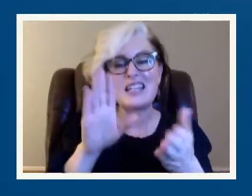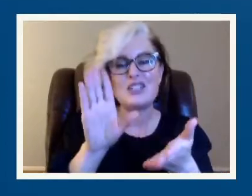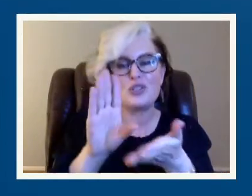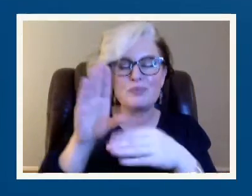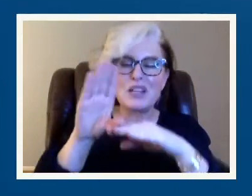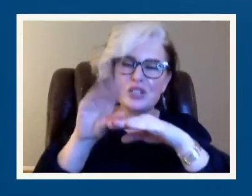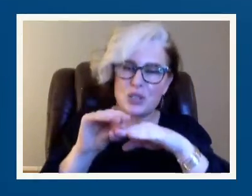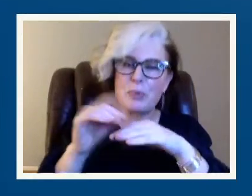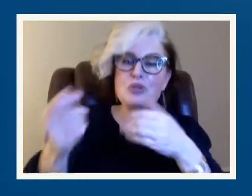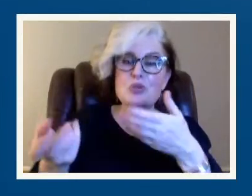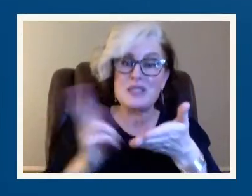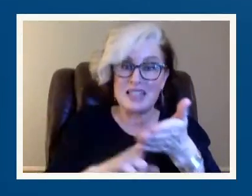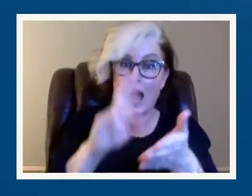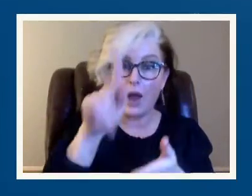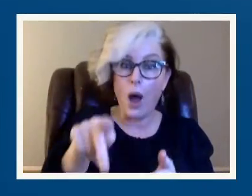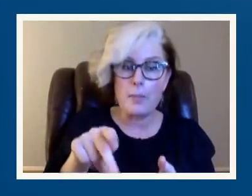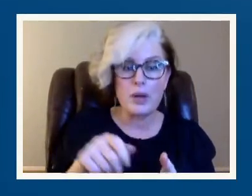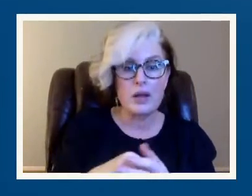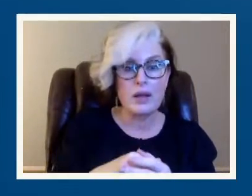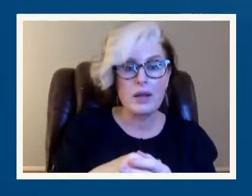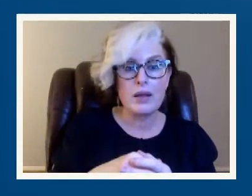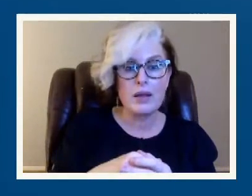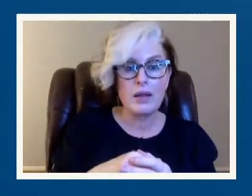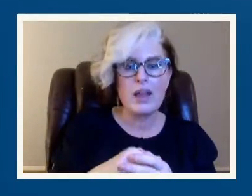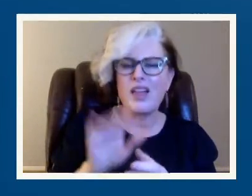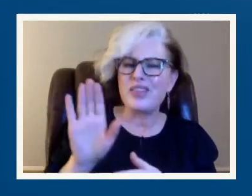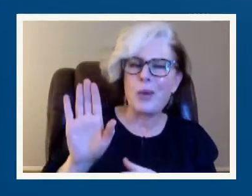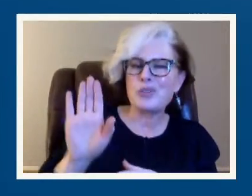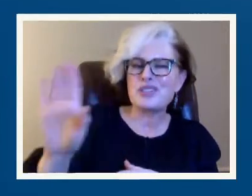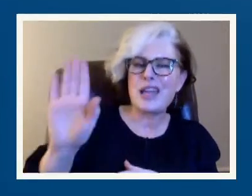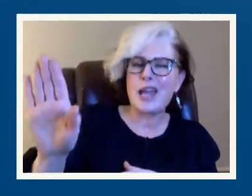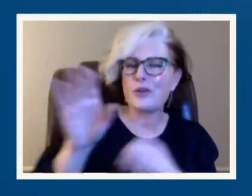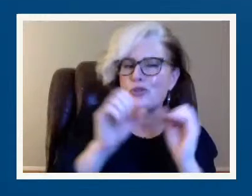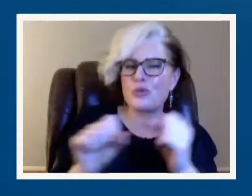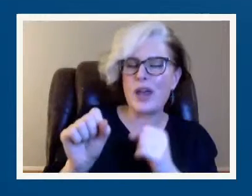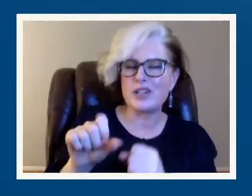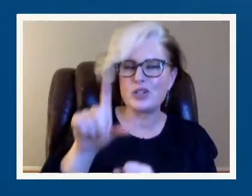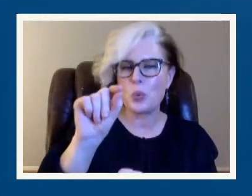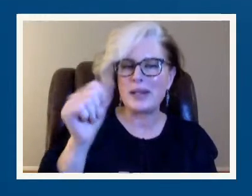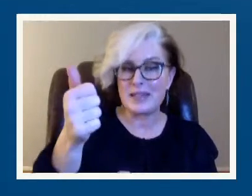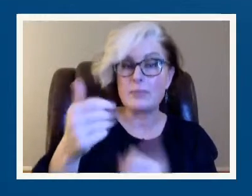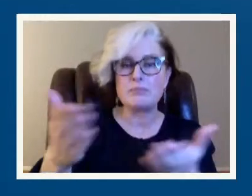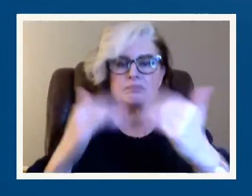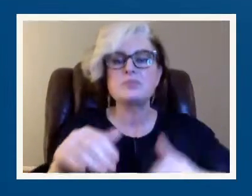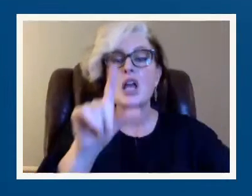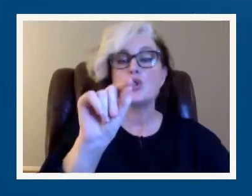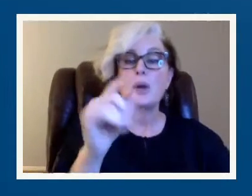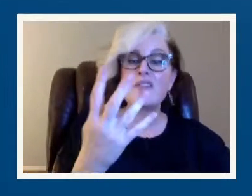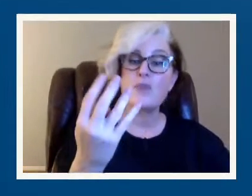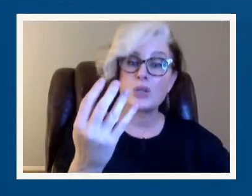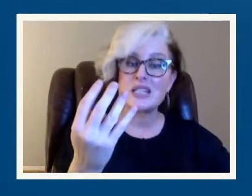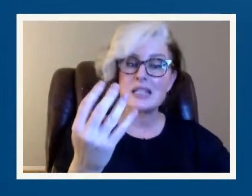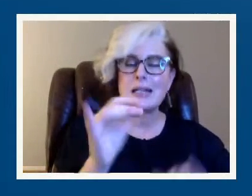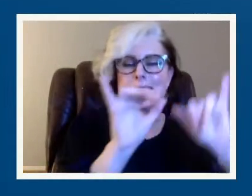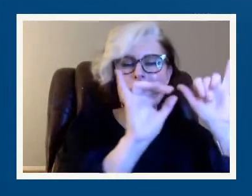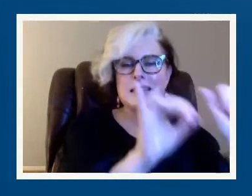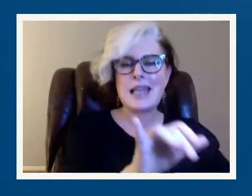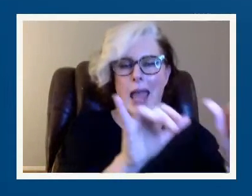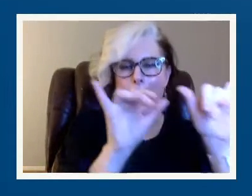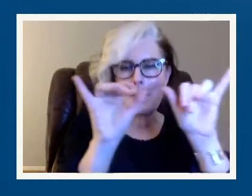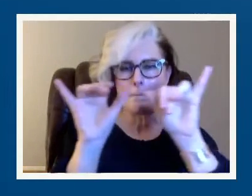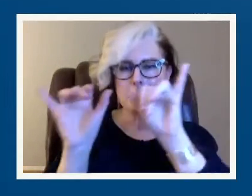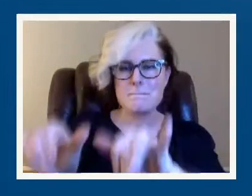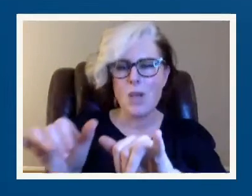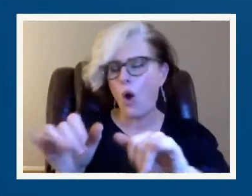So that was their tactic in 2010. 2014, Same playbook. Try to